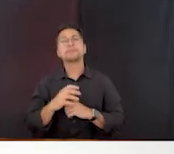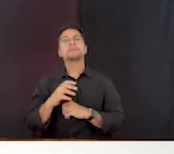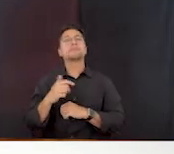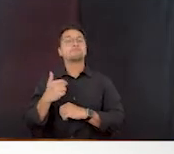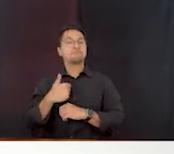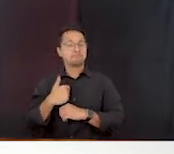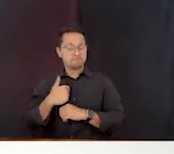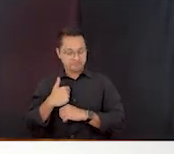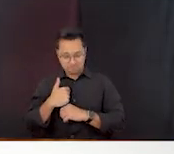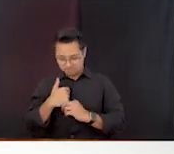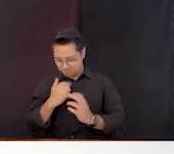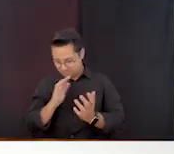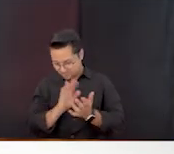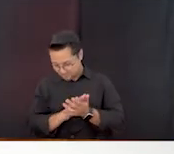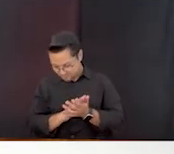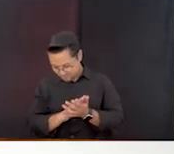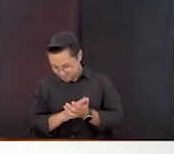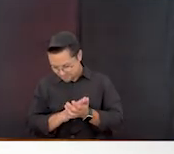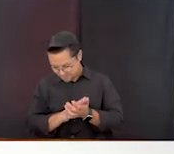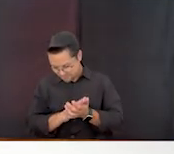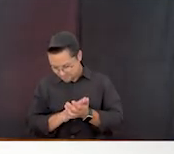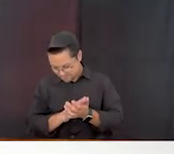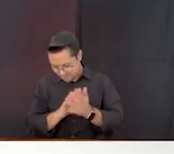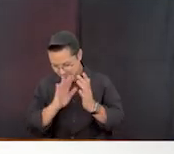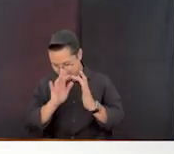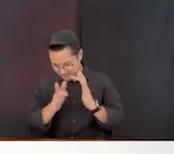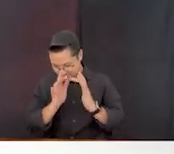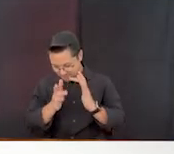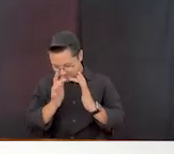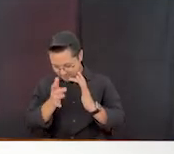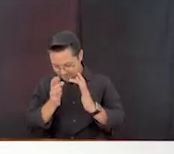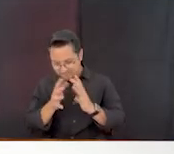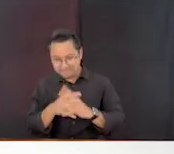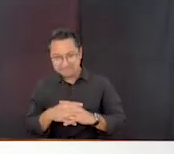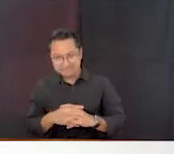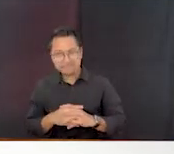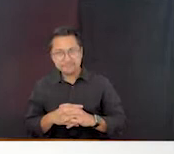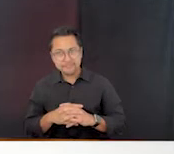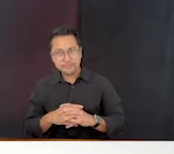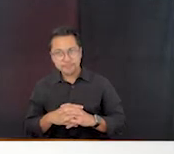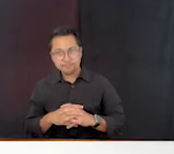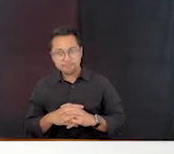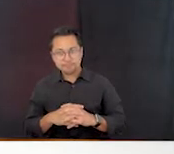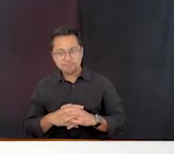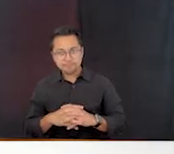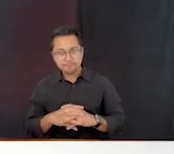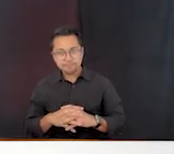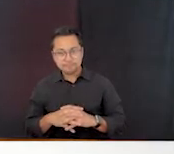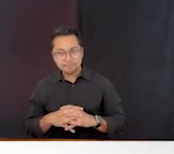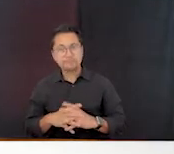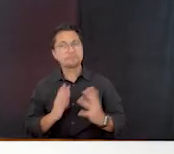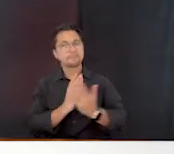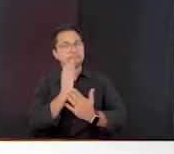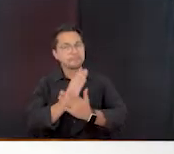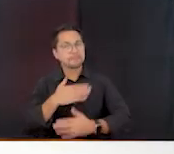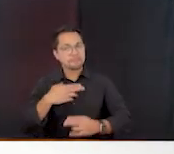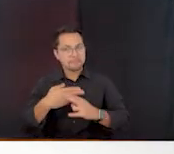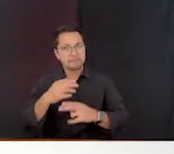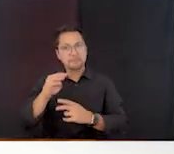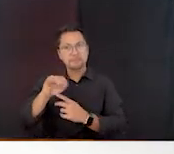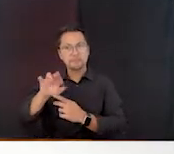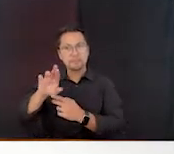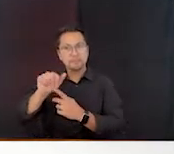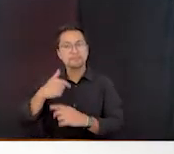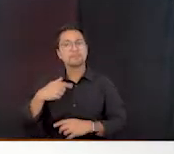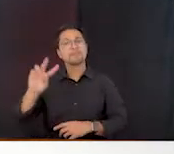microphone. Wonderful. Can everybody hear me? Okay, wonderful. So my name is Mira